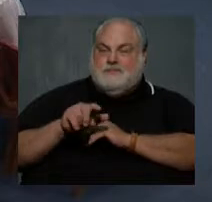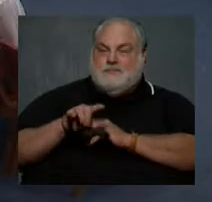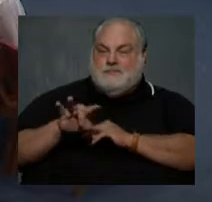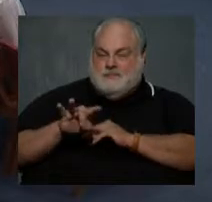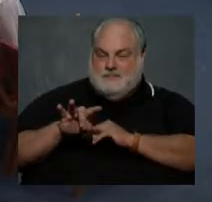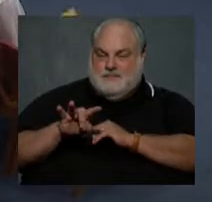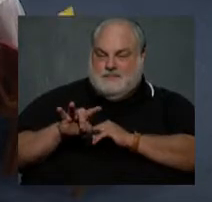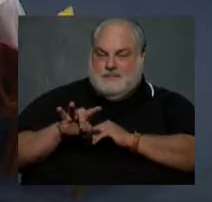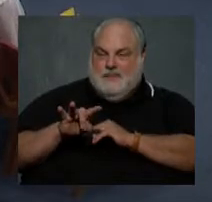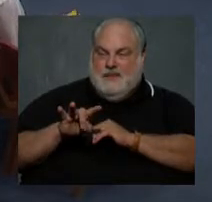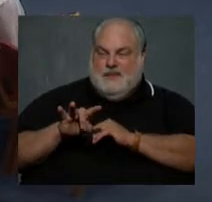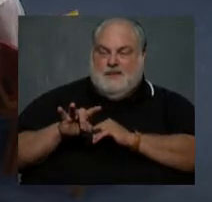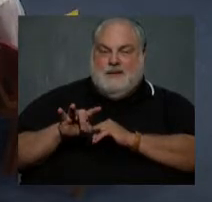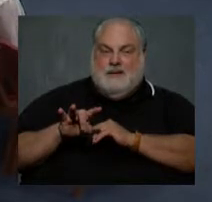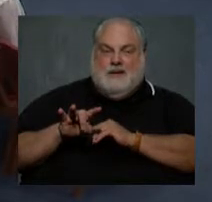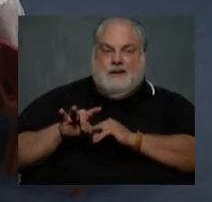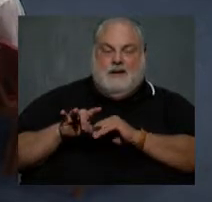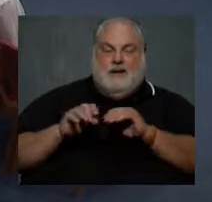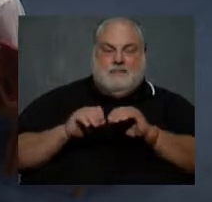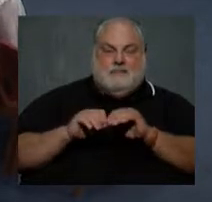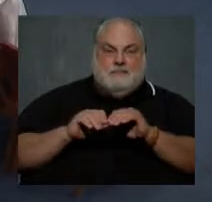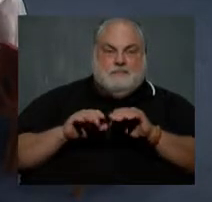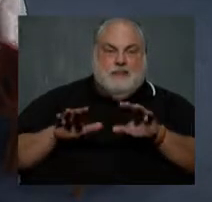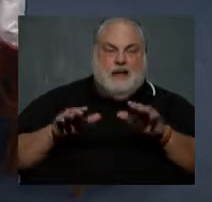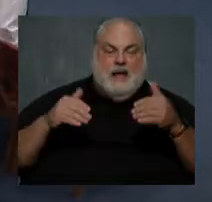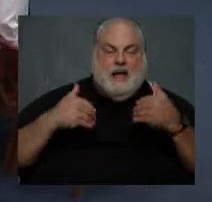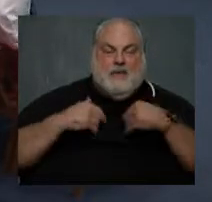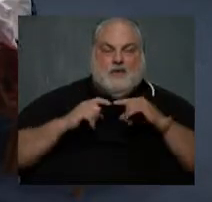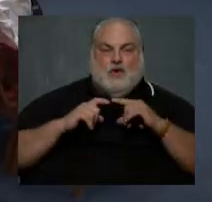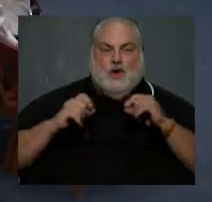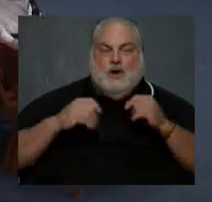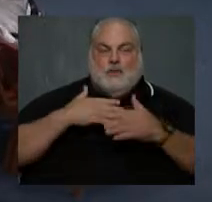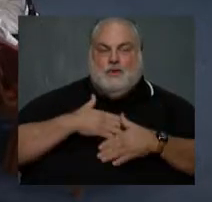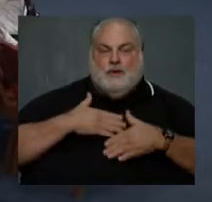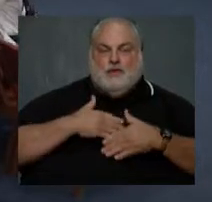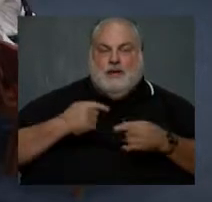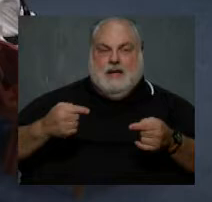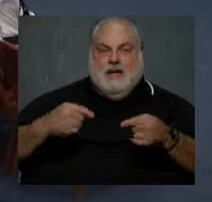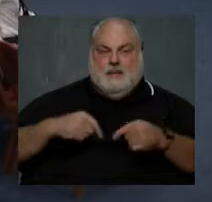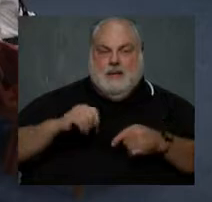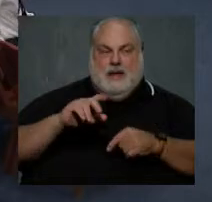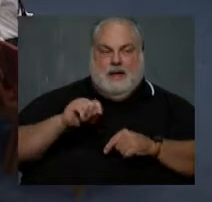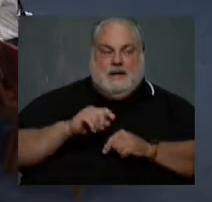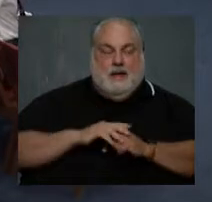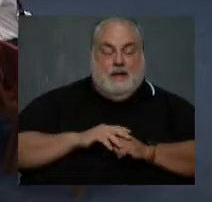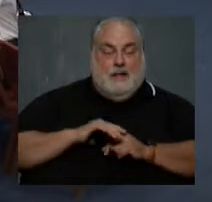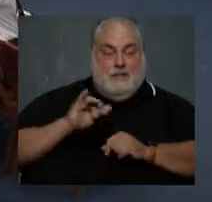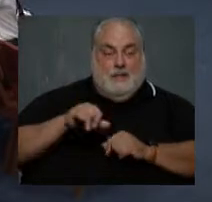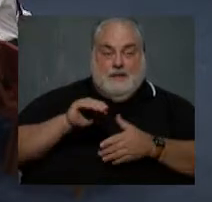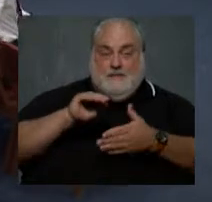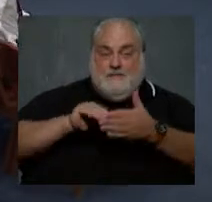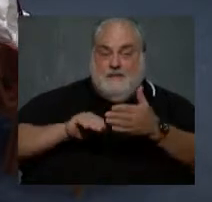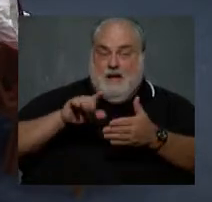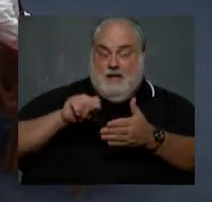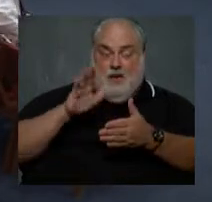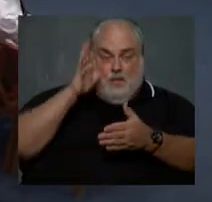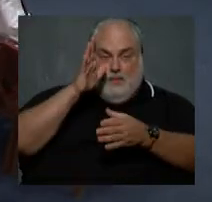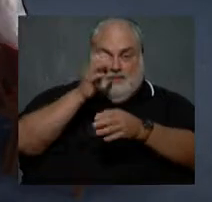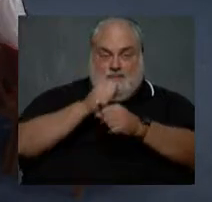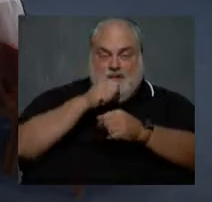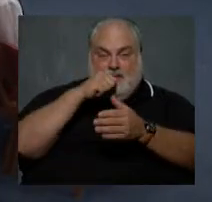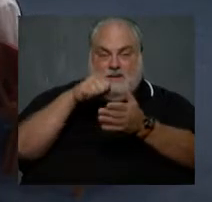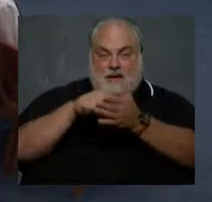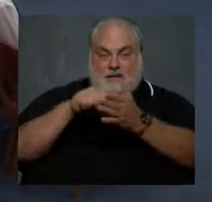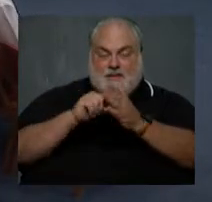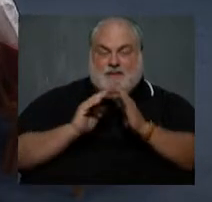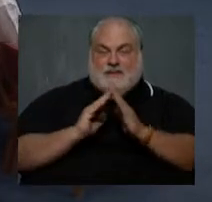be another notice to go out. And I do have your cards, and I appreciate you coming out. Those that filled out cards will get a letter from the city.